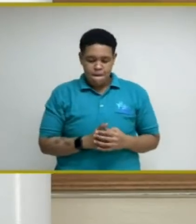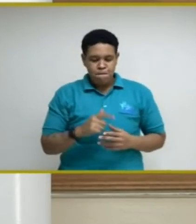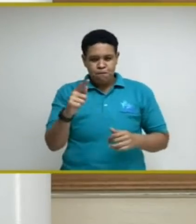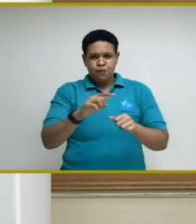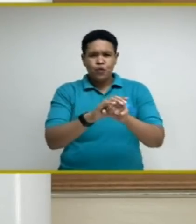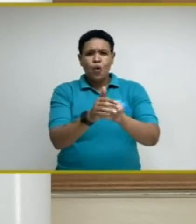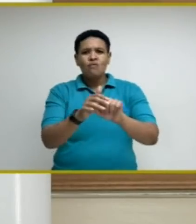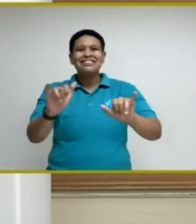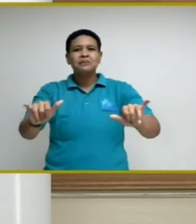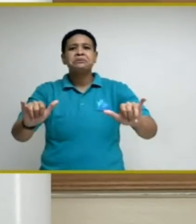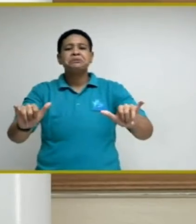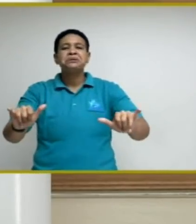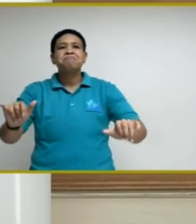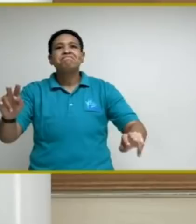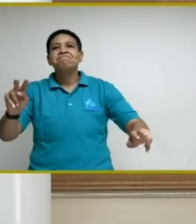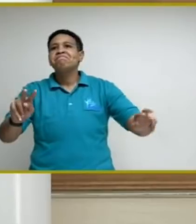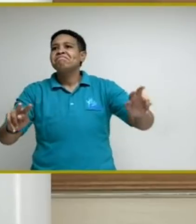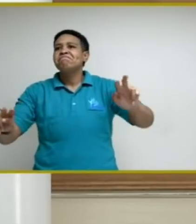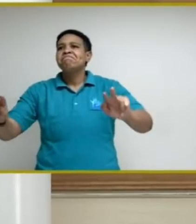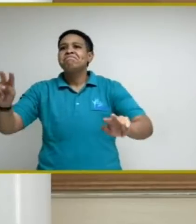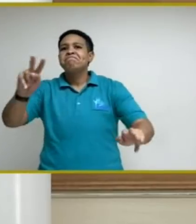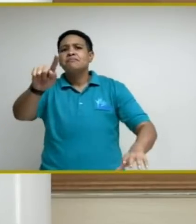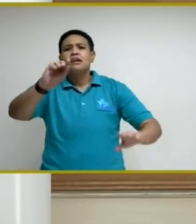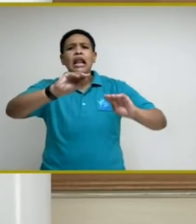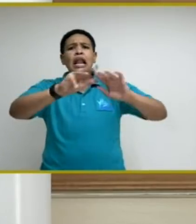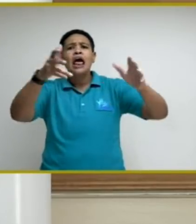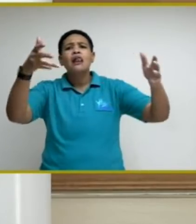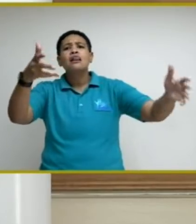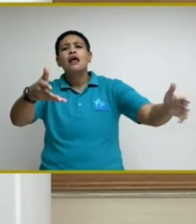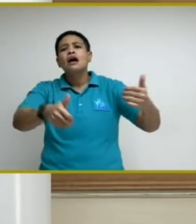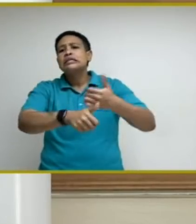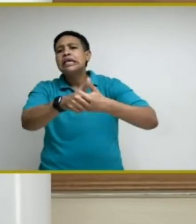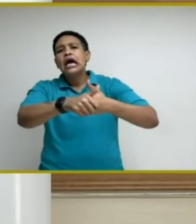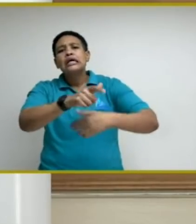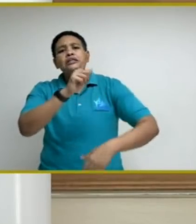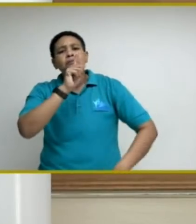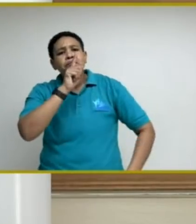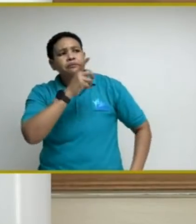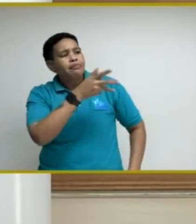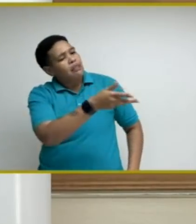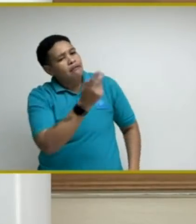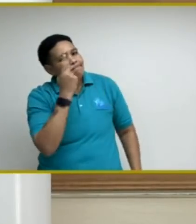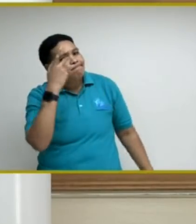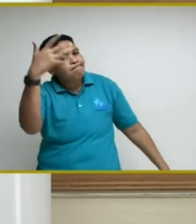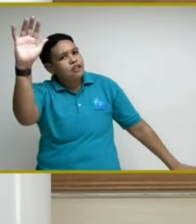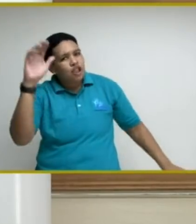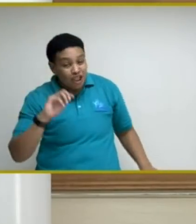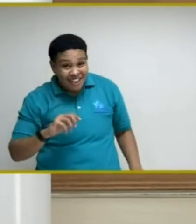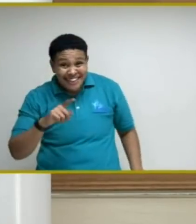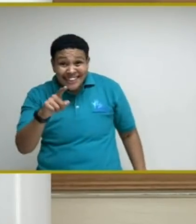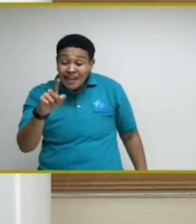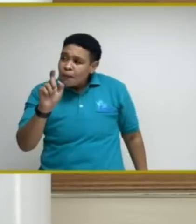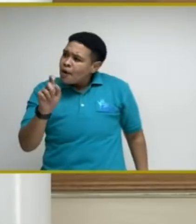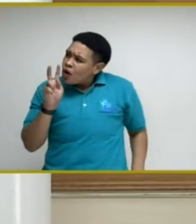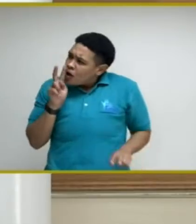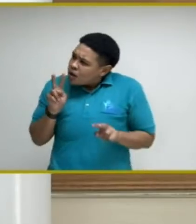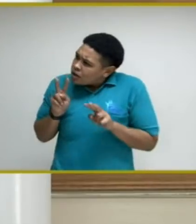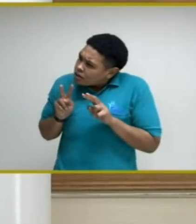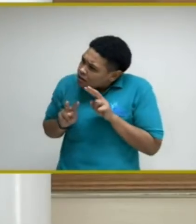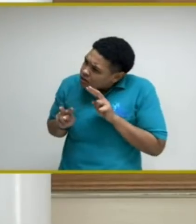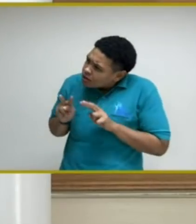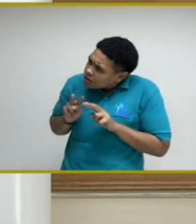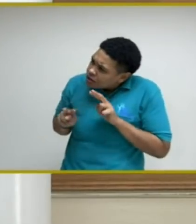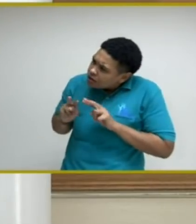COVID-19 remains, of course, a clear and present danger to Jamaica. We must continue to observe